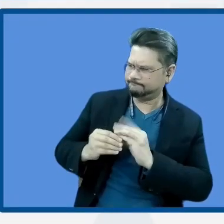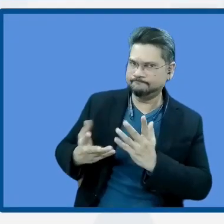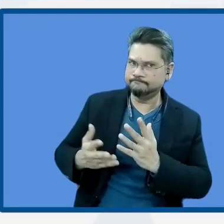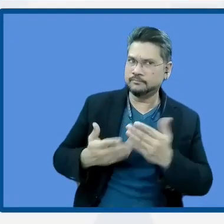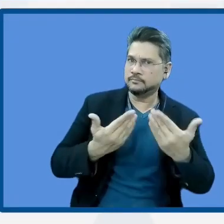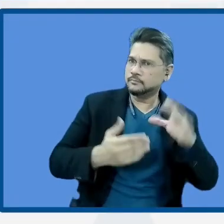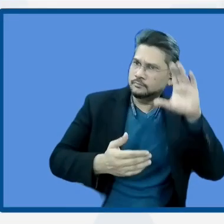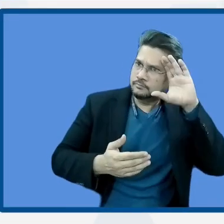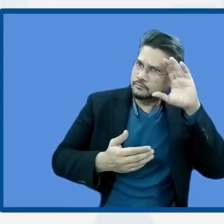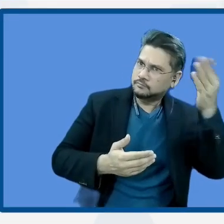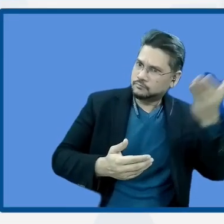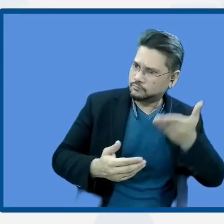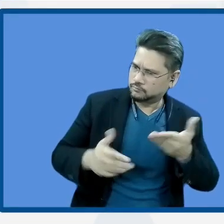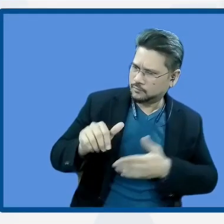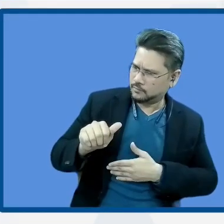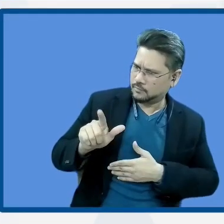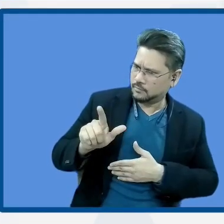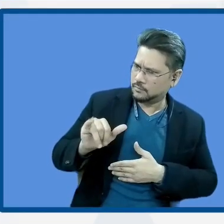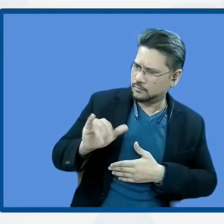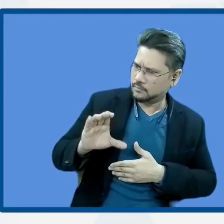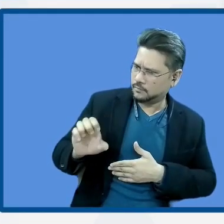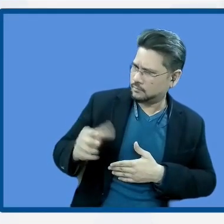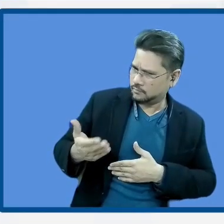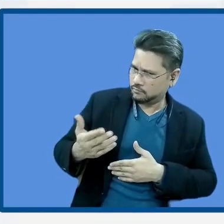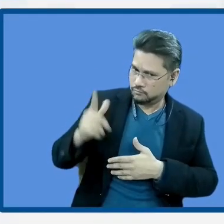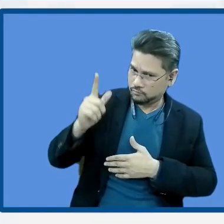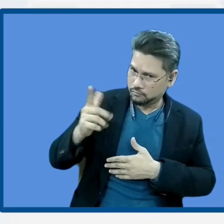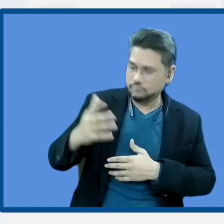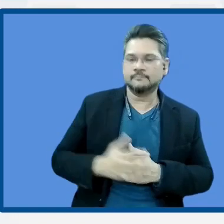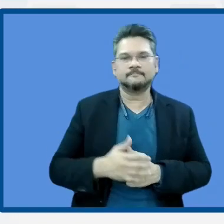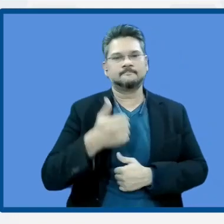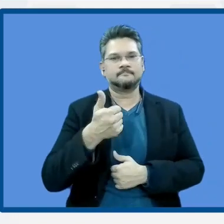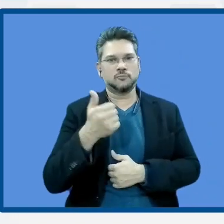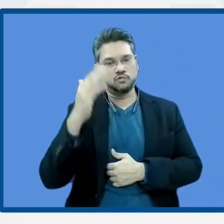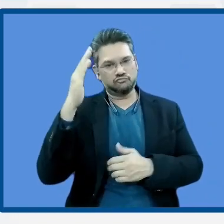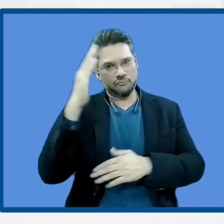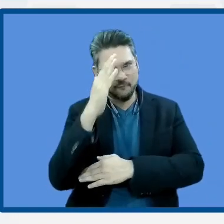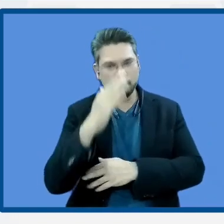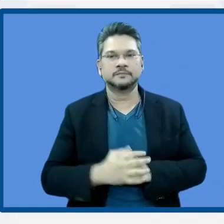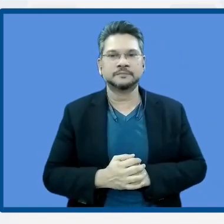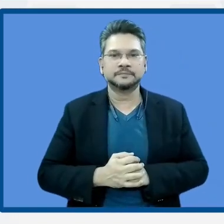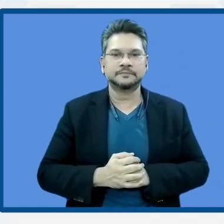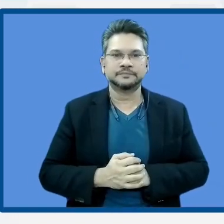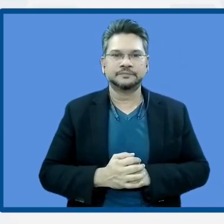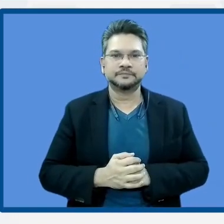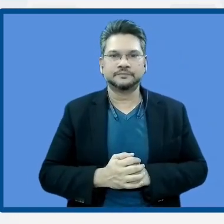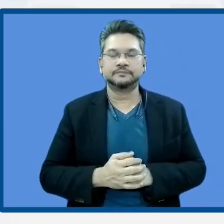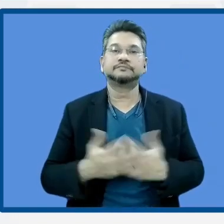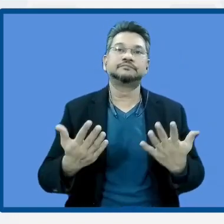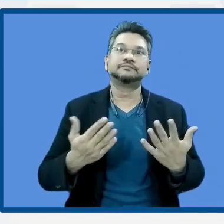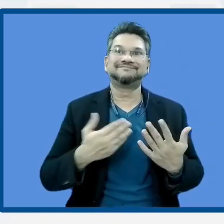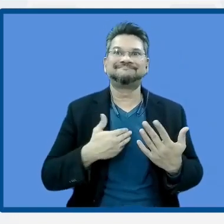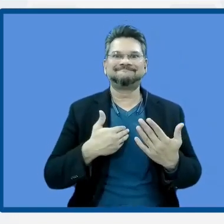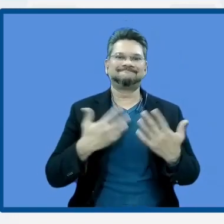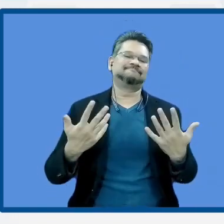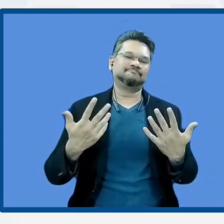Alice, do you want to start? Thank you. Good afternoon. Well, coming as I come from a public